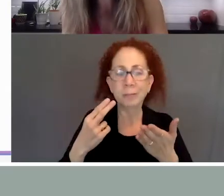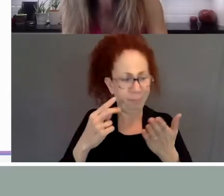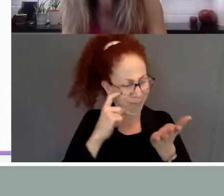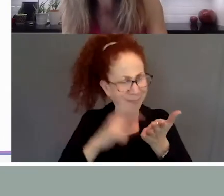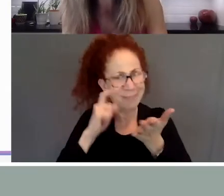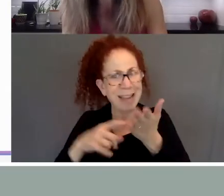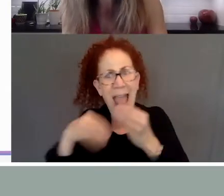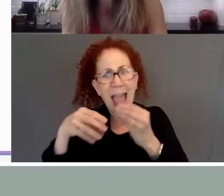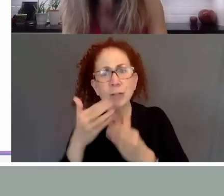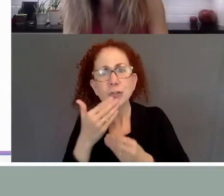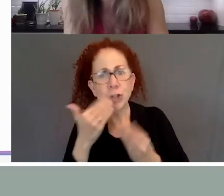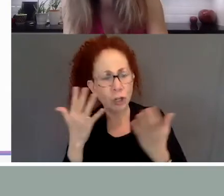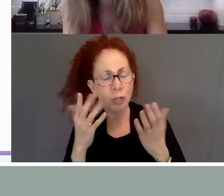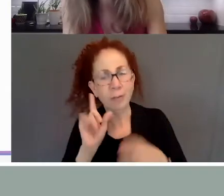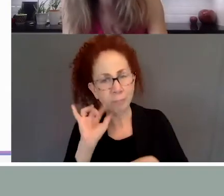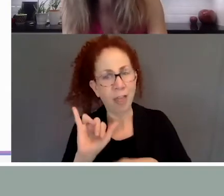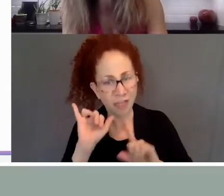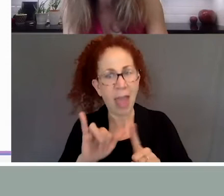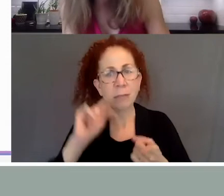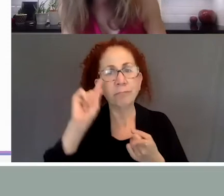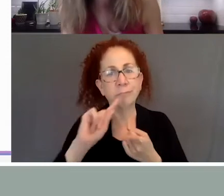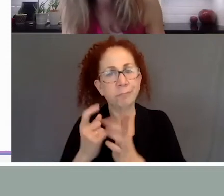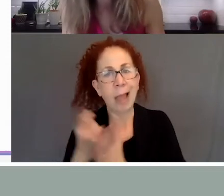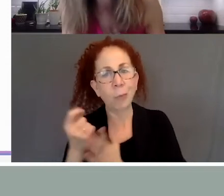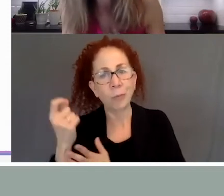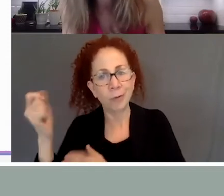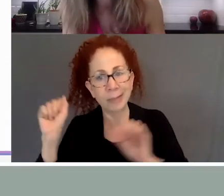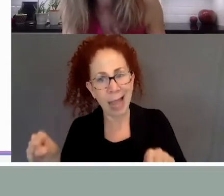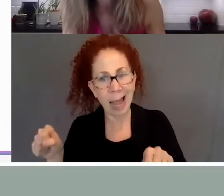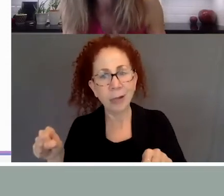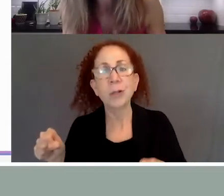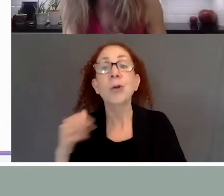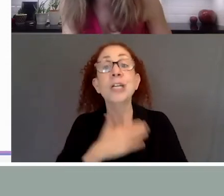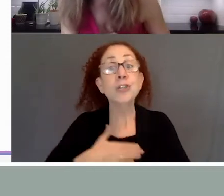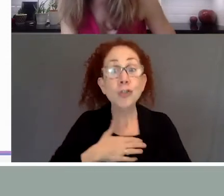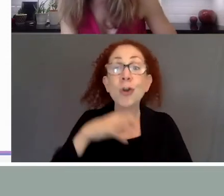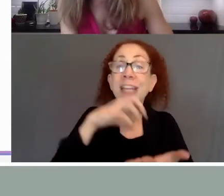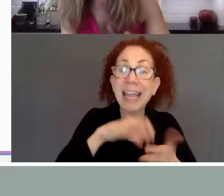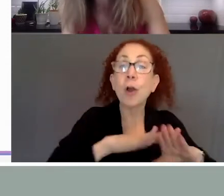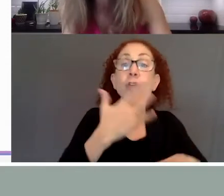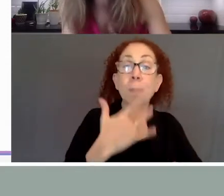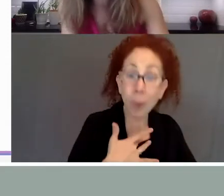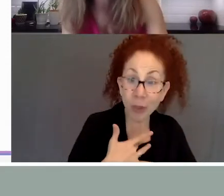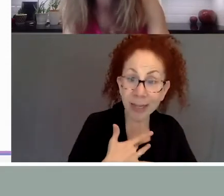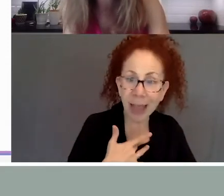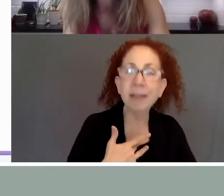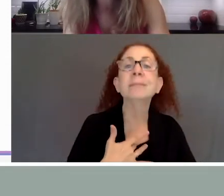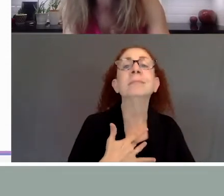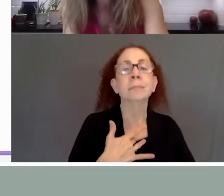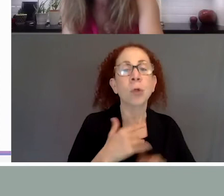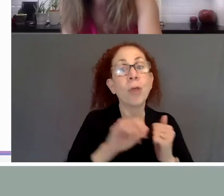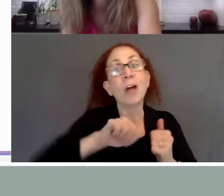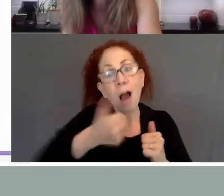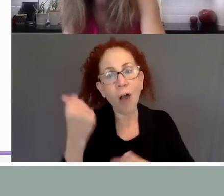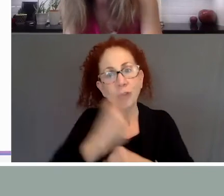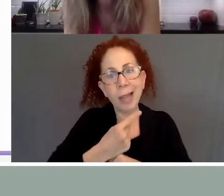lot of added sugar, we can cut that out. So you get to enjoy that piece of cake without going overboard on added